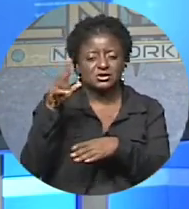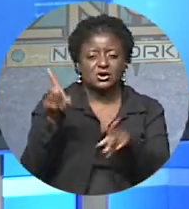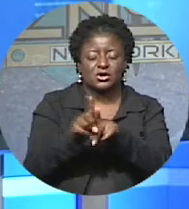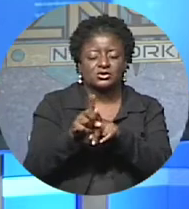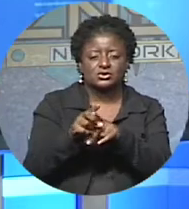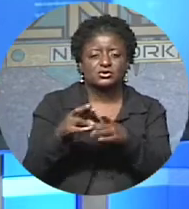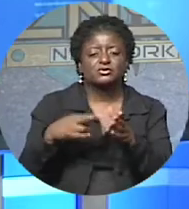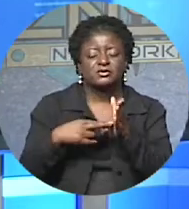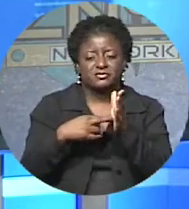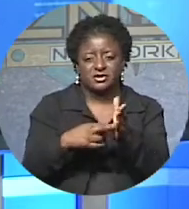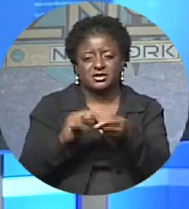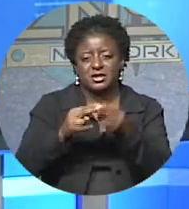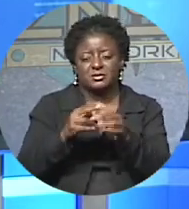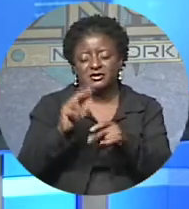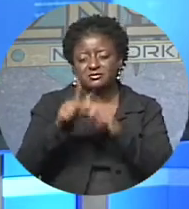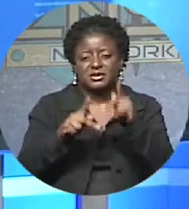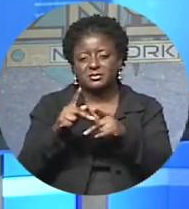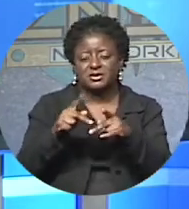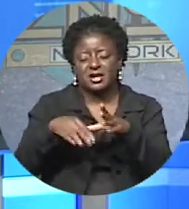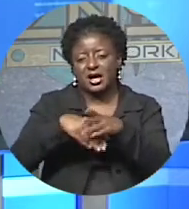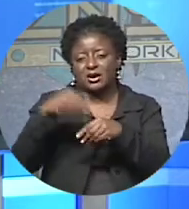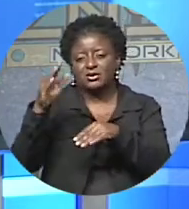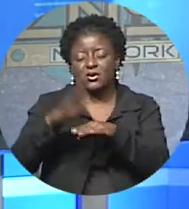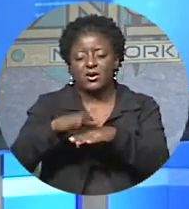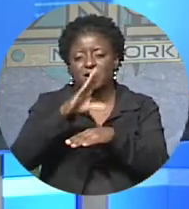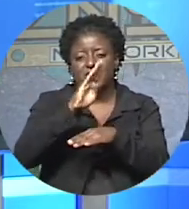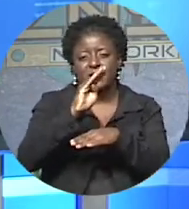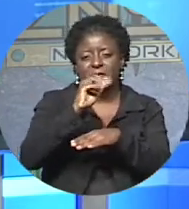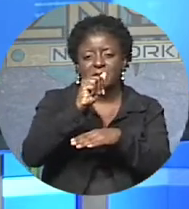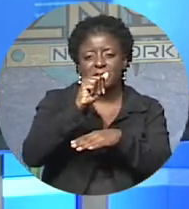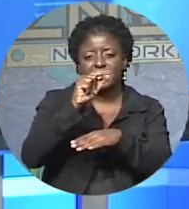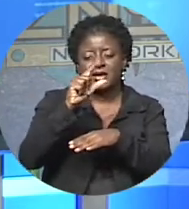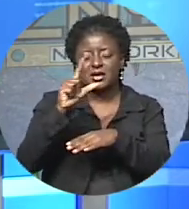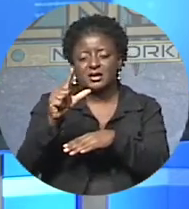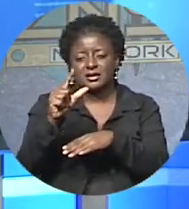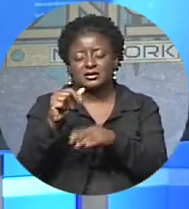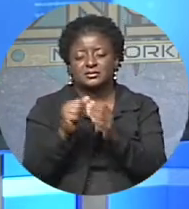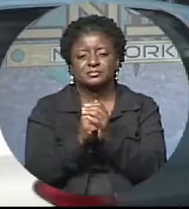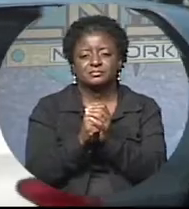of persons out on bail in the House of Assembly during his budget contribution.